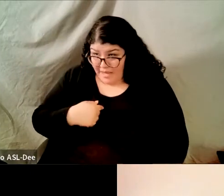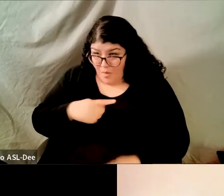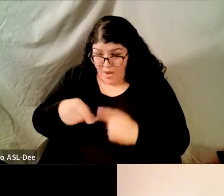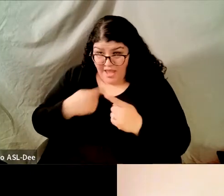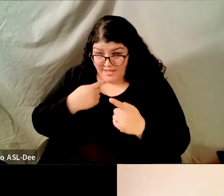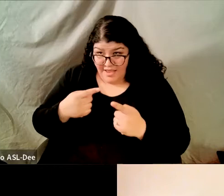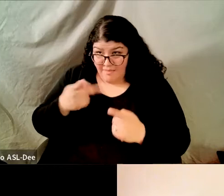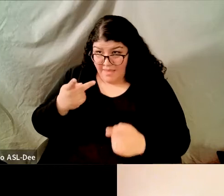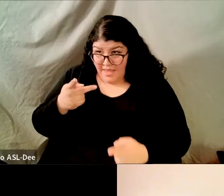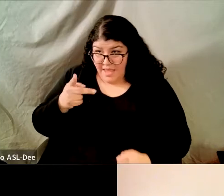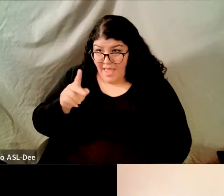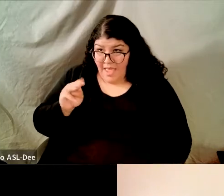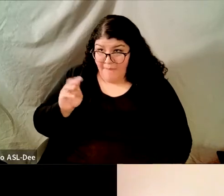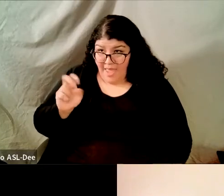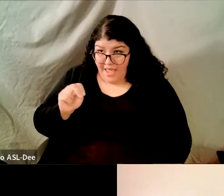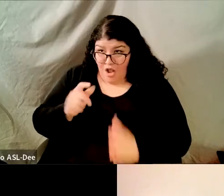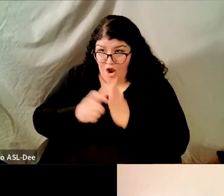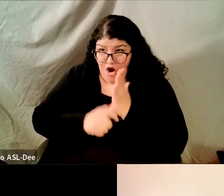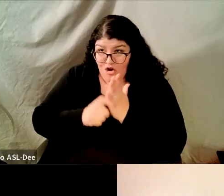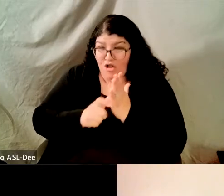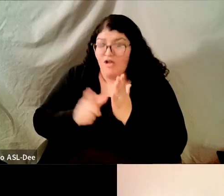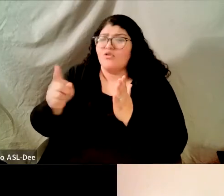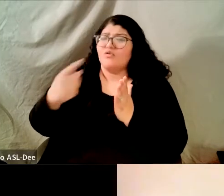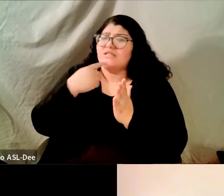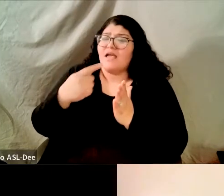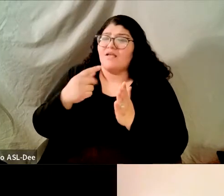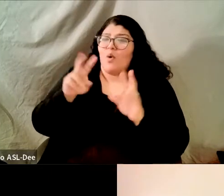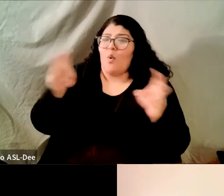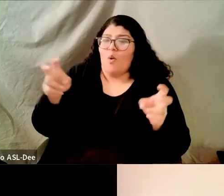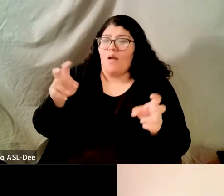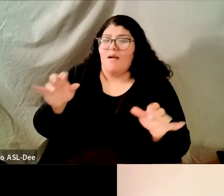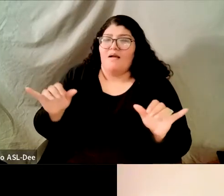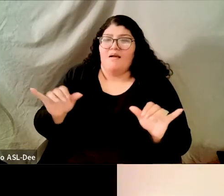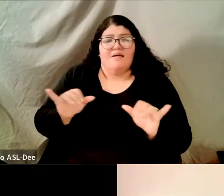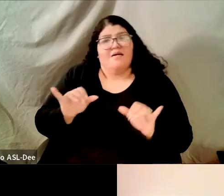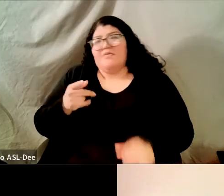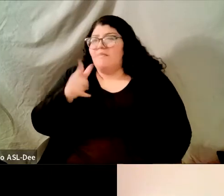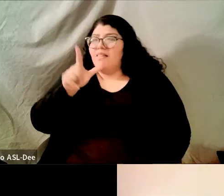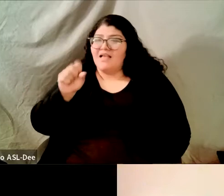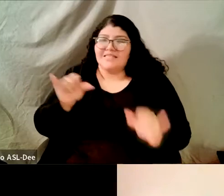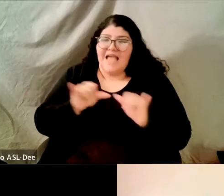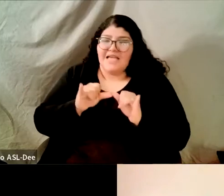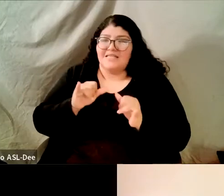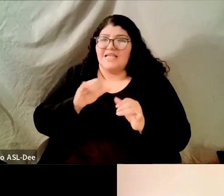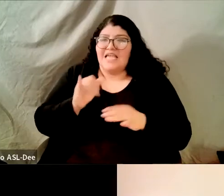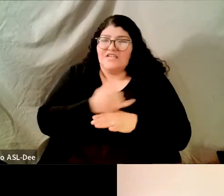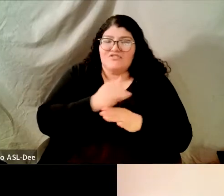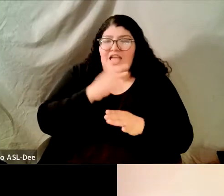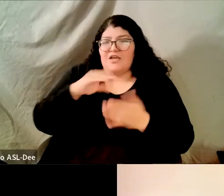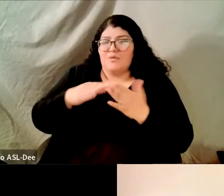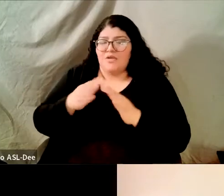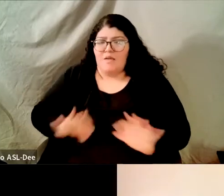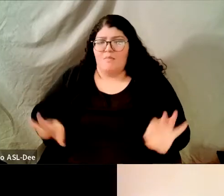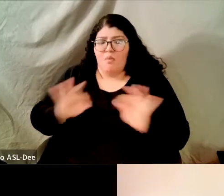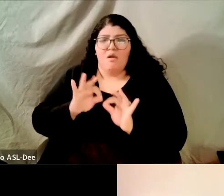PMM article about you, you had said, this was your quote of the plus size industry and community. You said, it's so important for us as